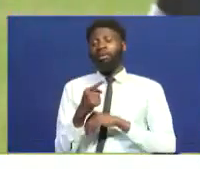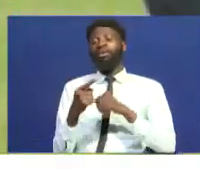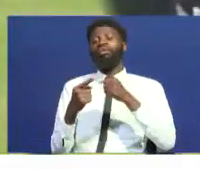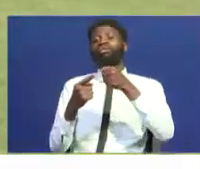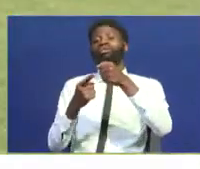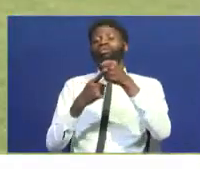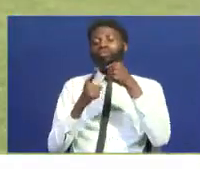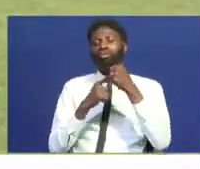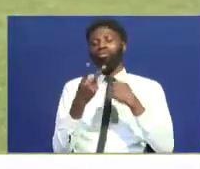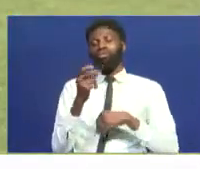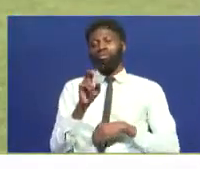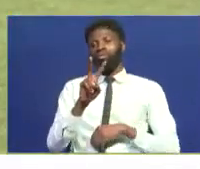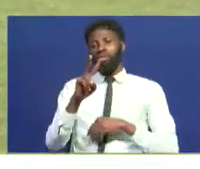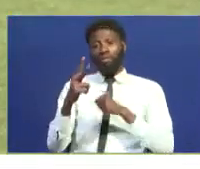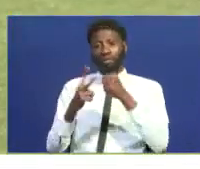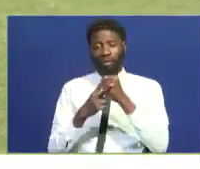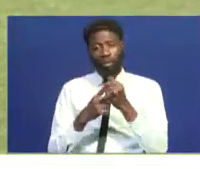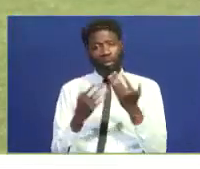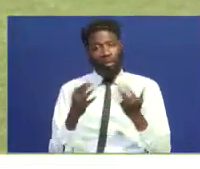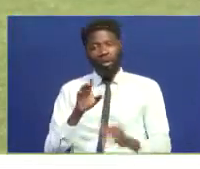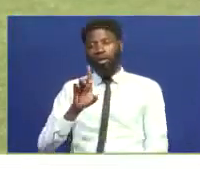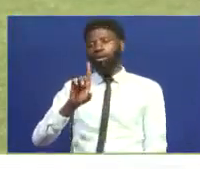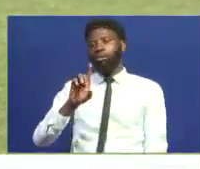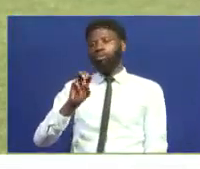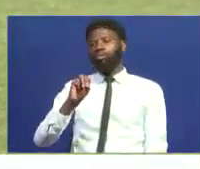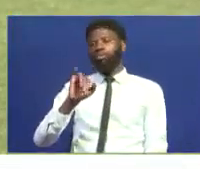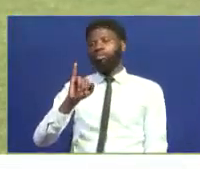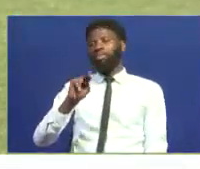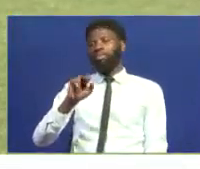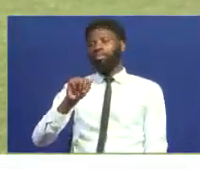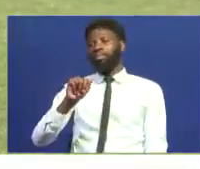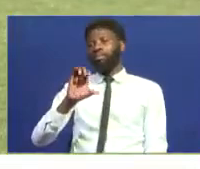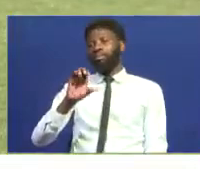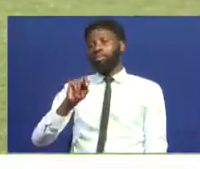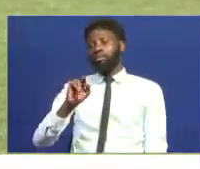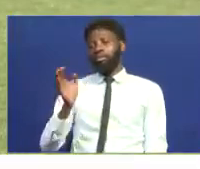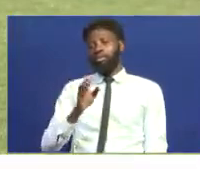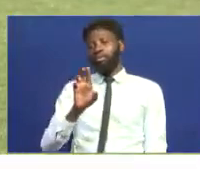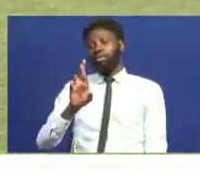in the Dominican Republic. For Latin News, I'm Sela Onyango.